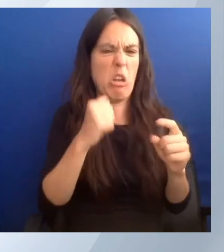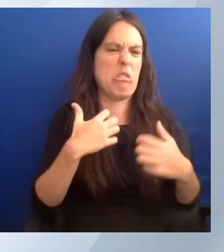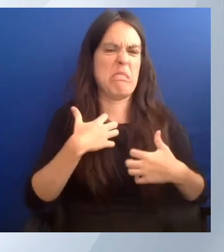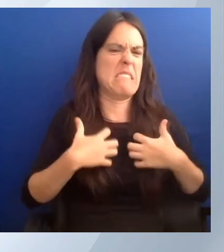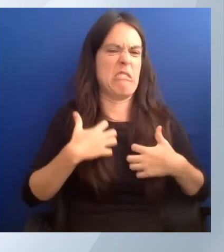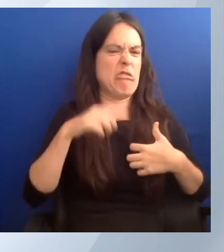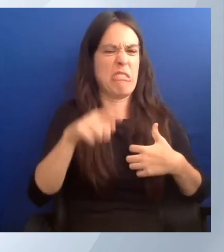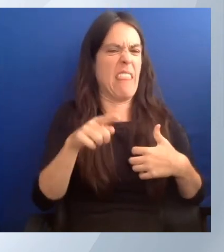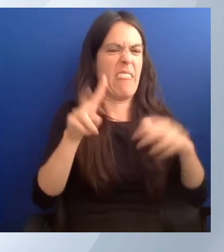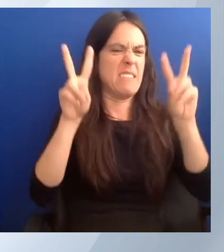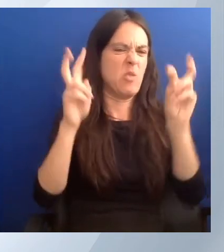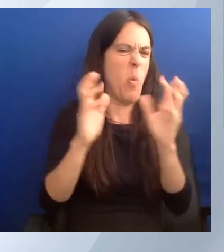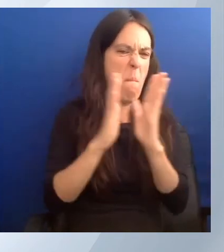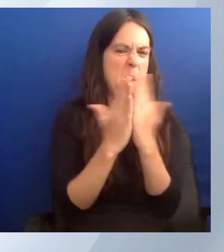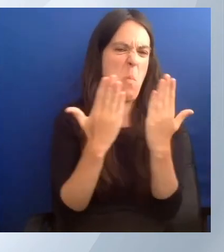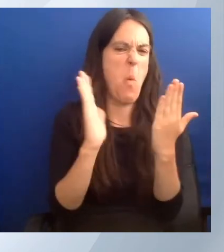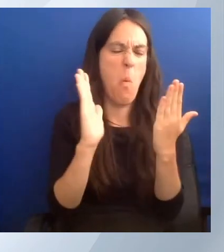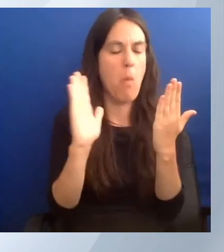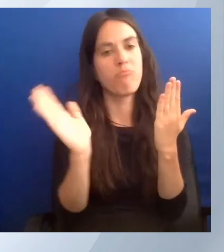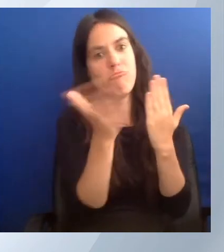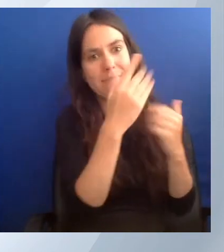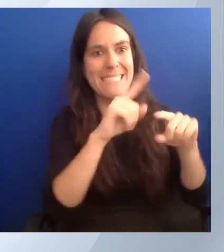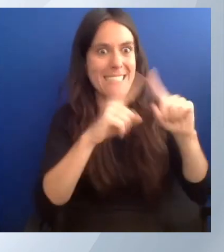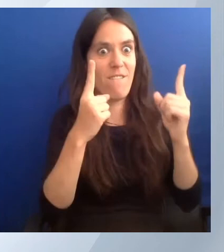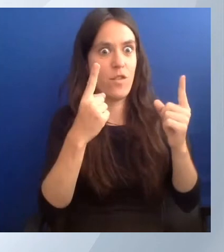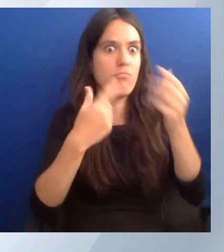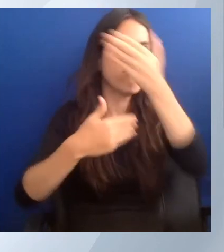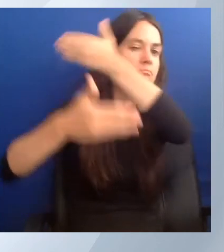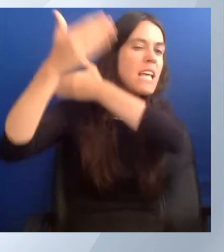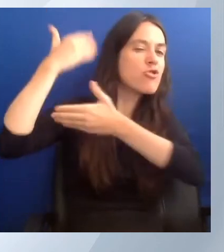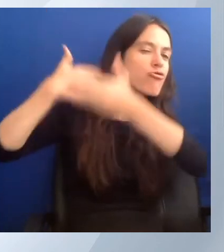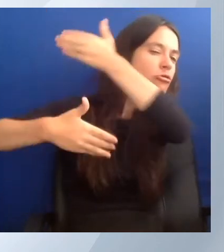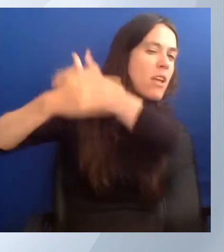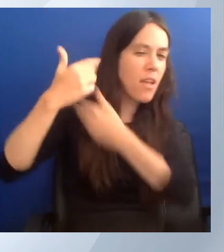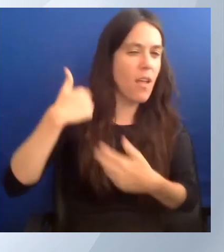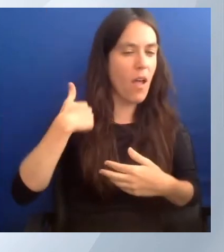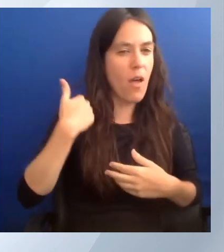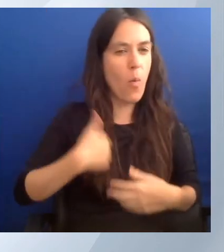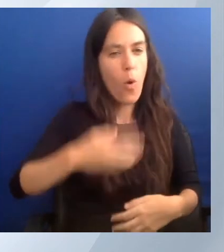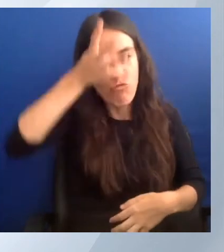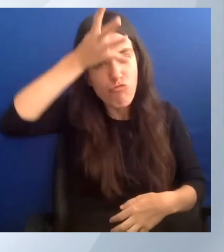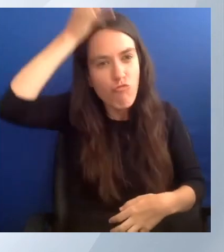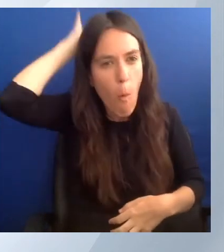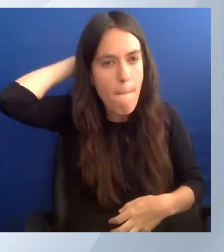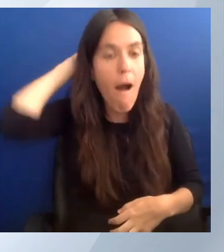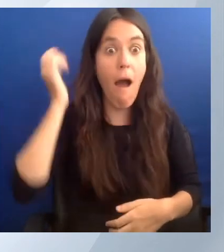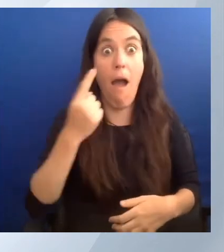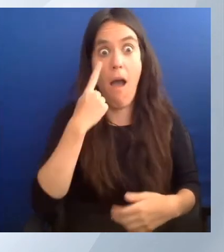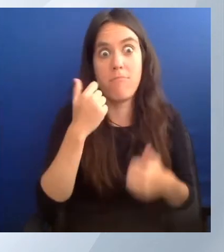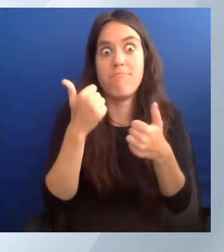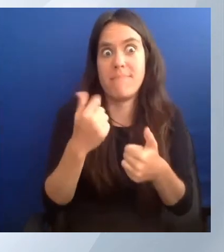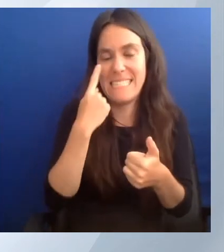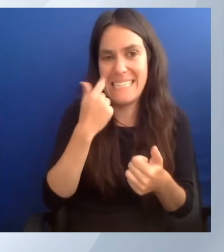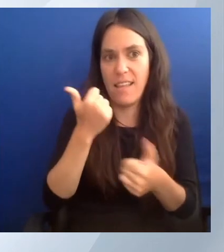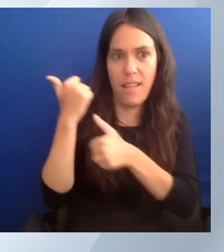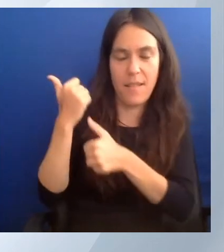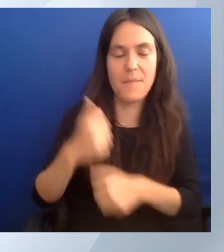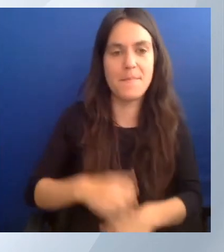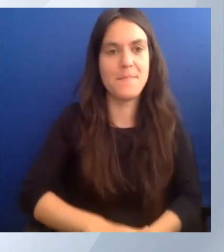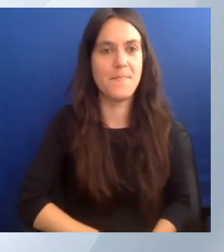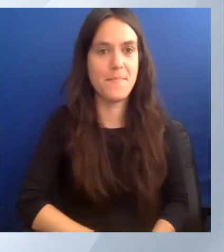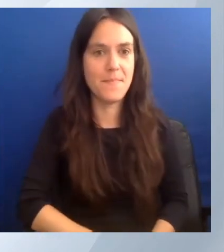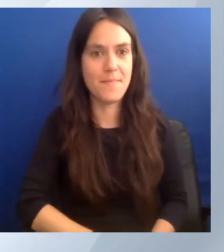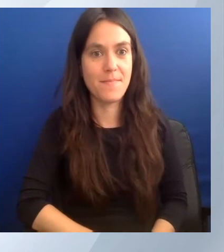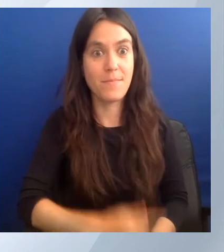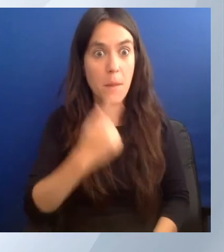noir. Rory's interested in Roman history. So we're going to sign Rory up, and hopefully, if I'm quick enough,